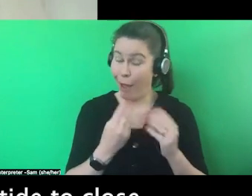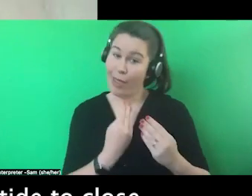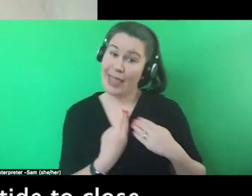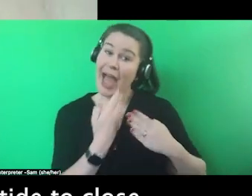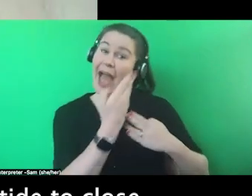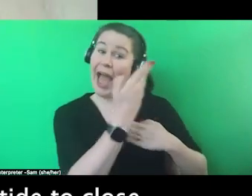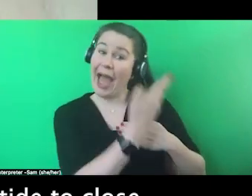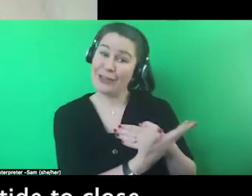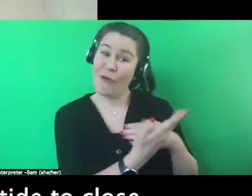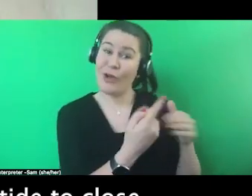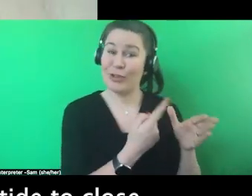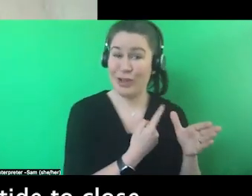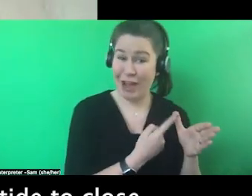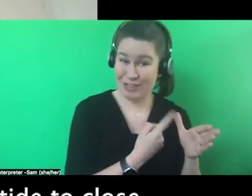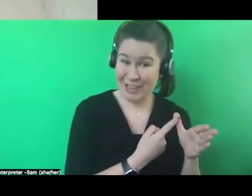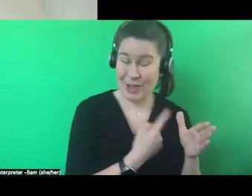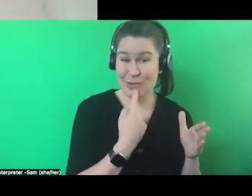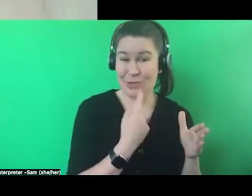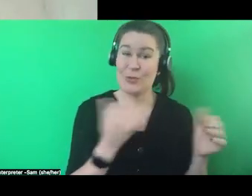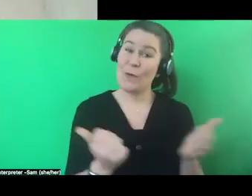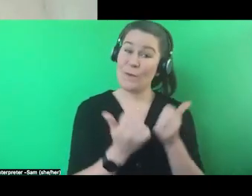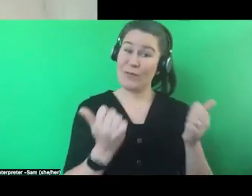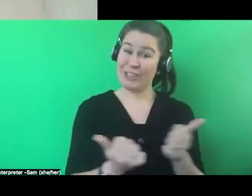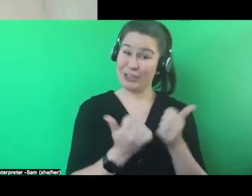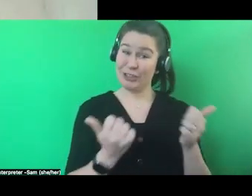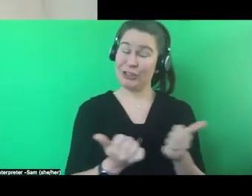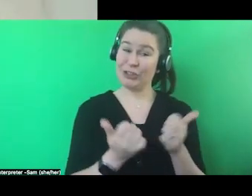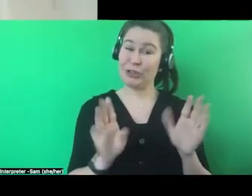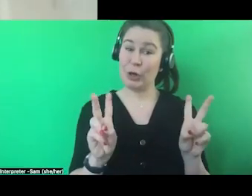to Aristide to close for us.